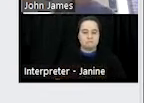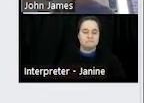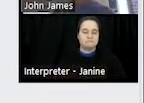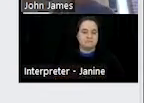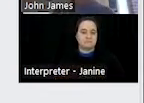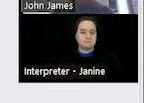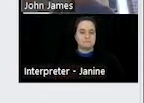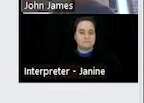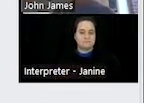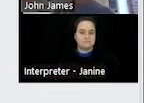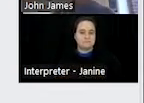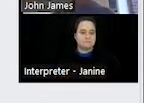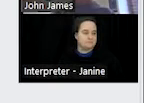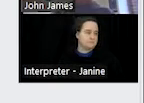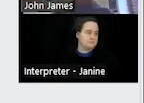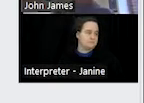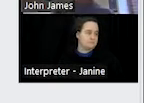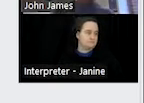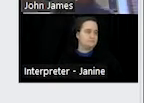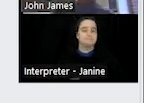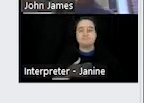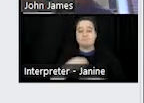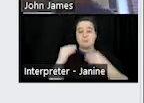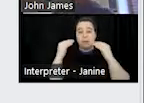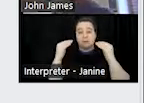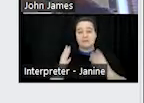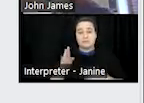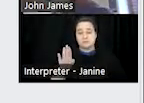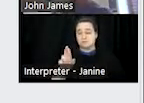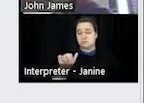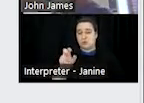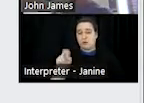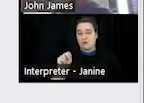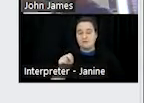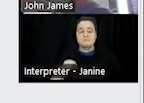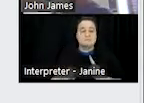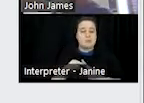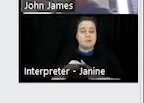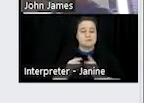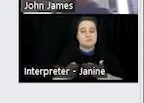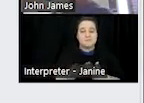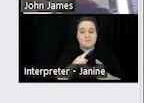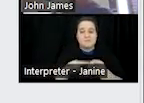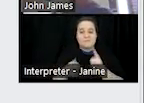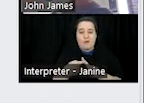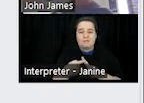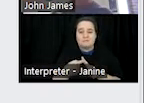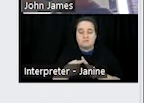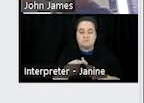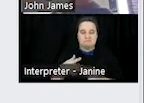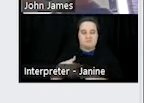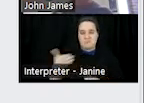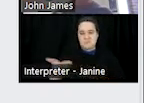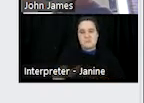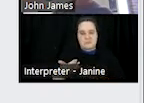My advisor, Brian, and new friends make me feel Welcome.